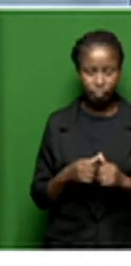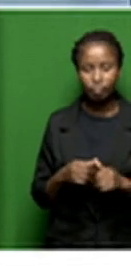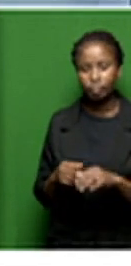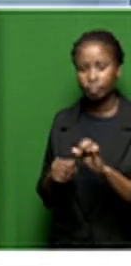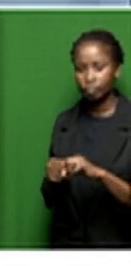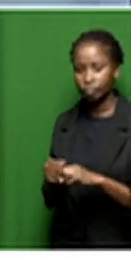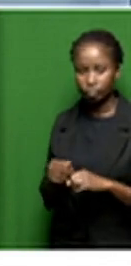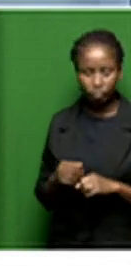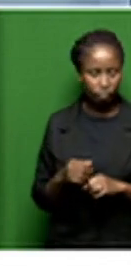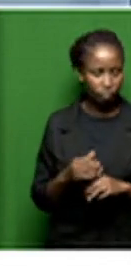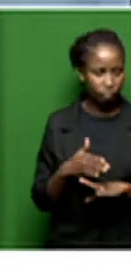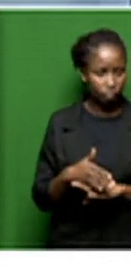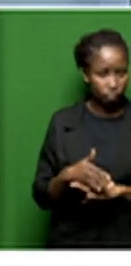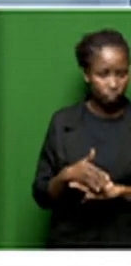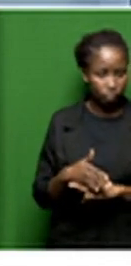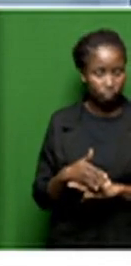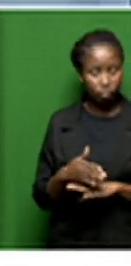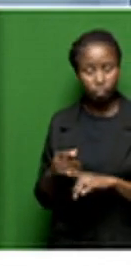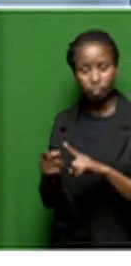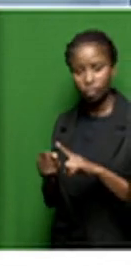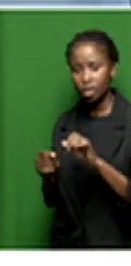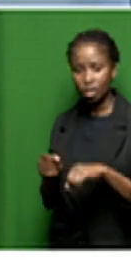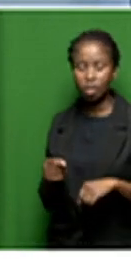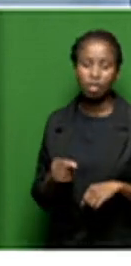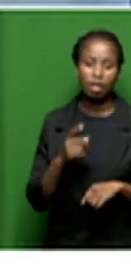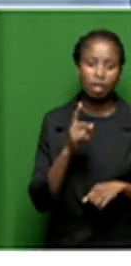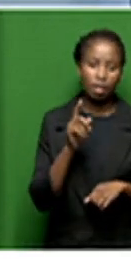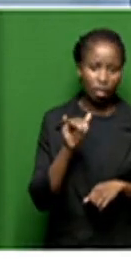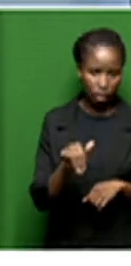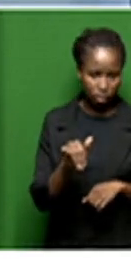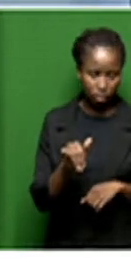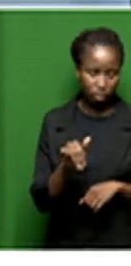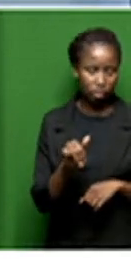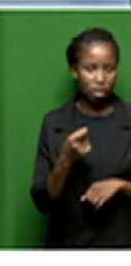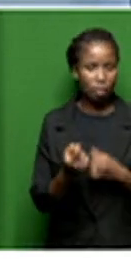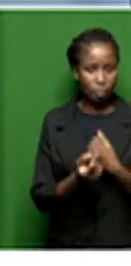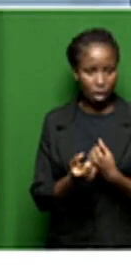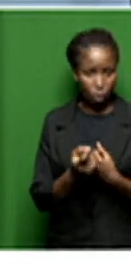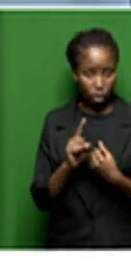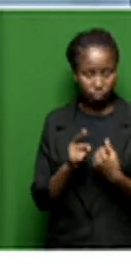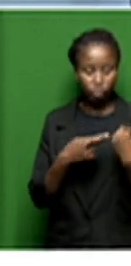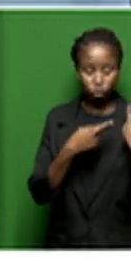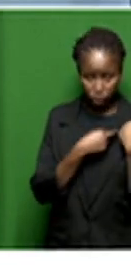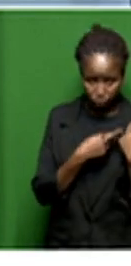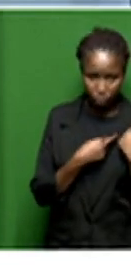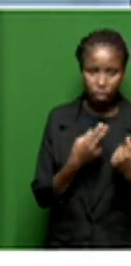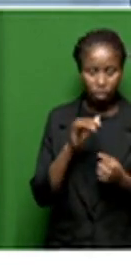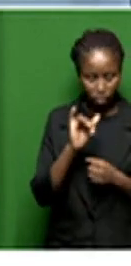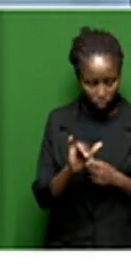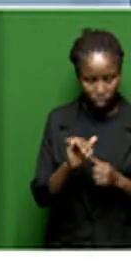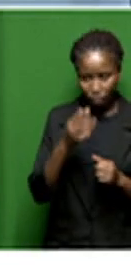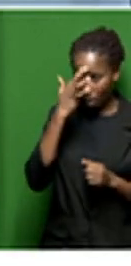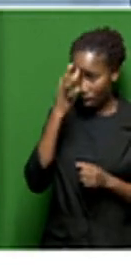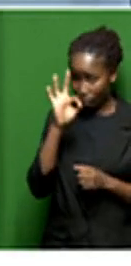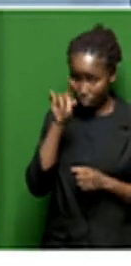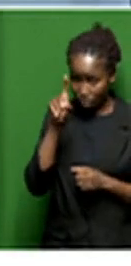the biggest responsibility. We need a more rigorous campaign. Yeah, and that's where sort of the responsibility appears on government's behalf